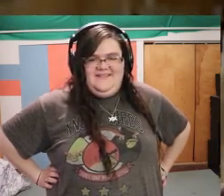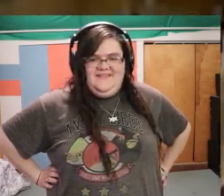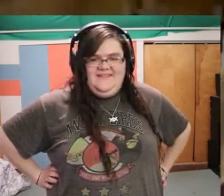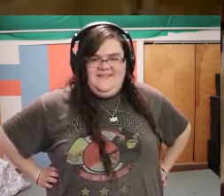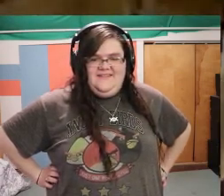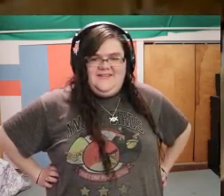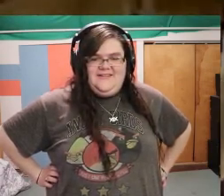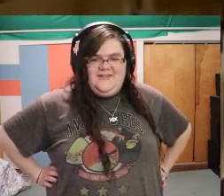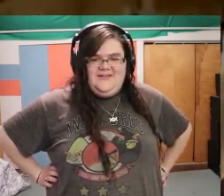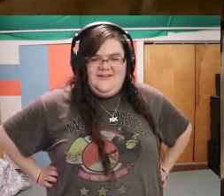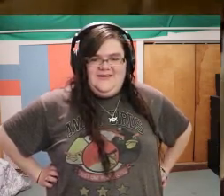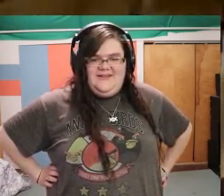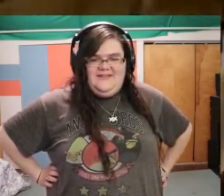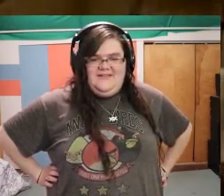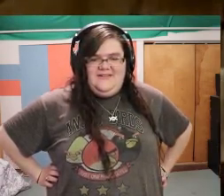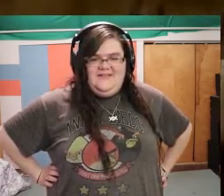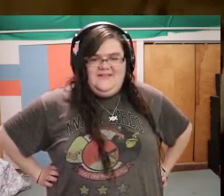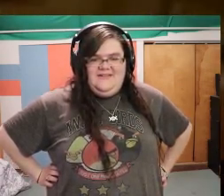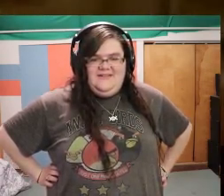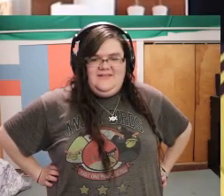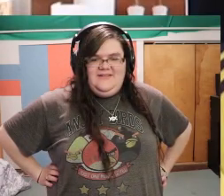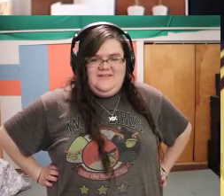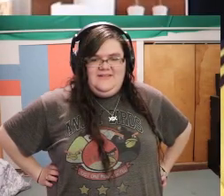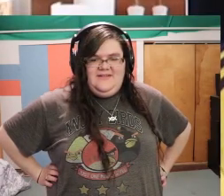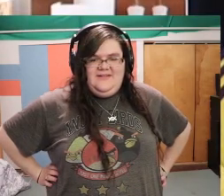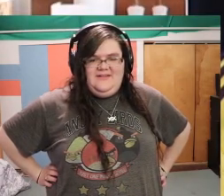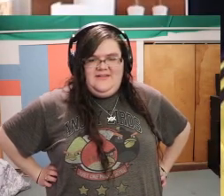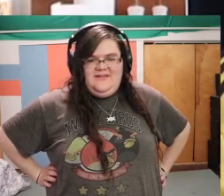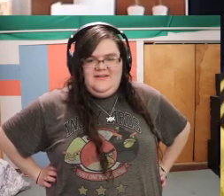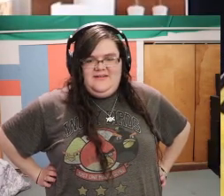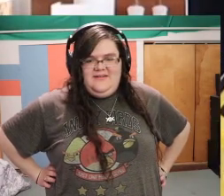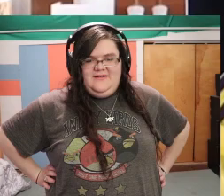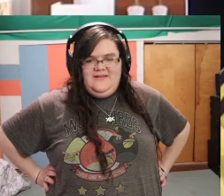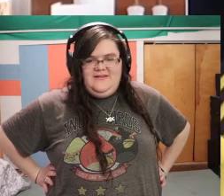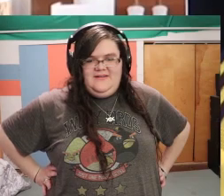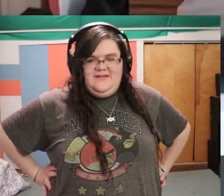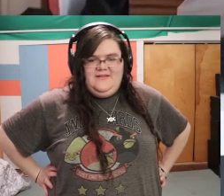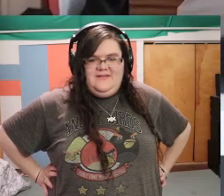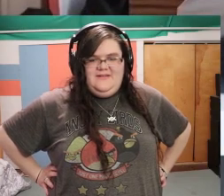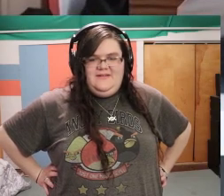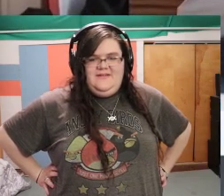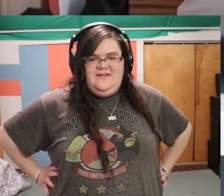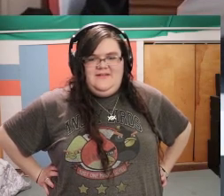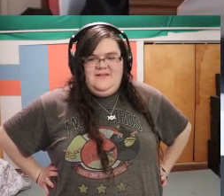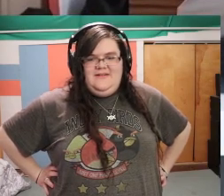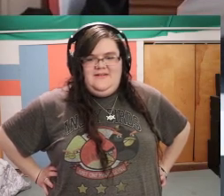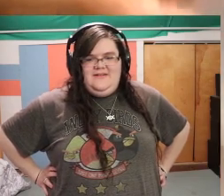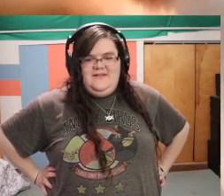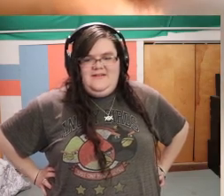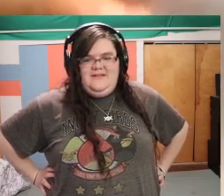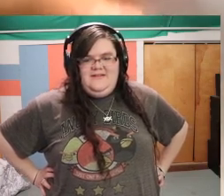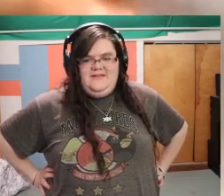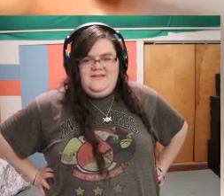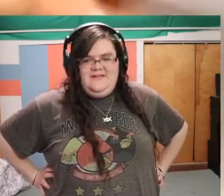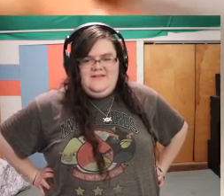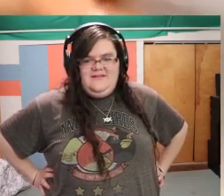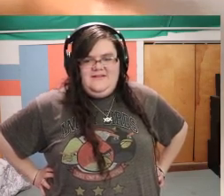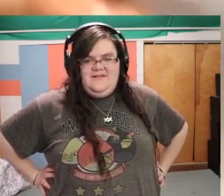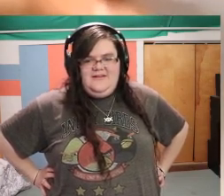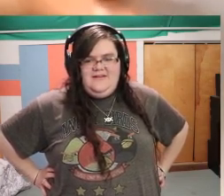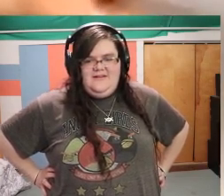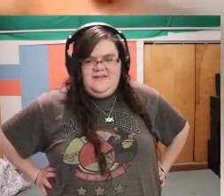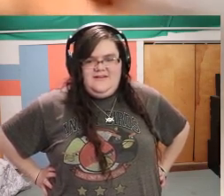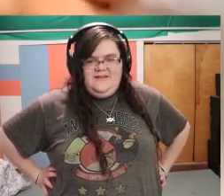Okay. Sorry. Oh, no, it's okay, man. Well, yeah, I guess ask me your question. I've never really done this before. Can you give